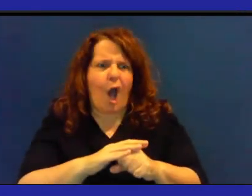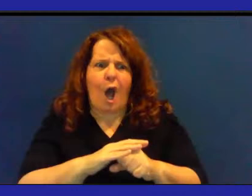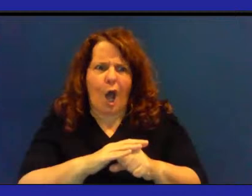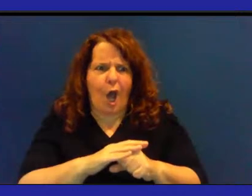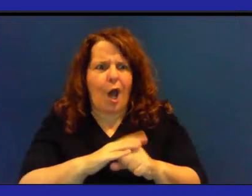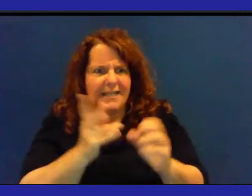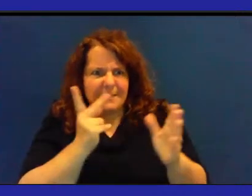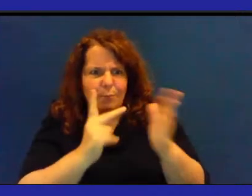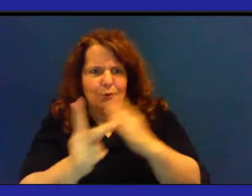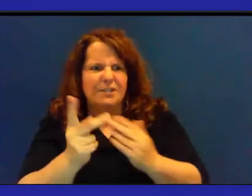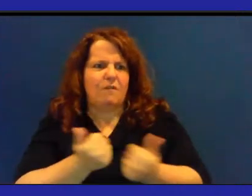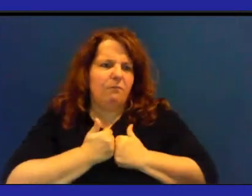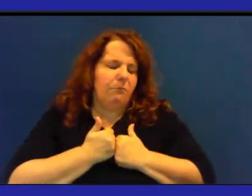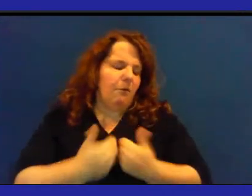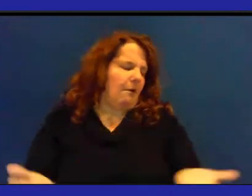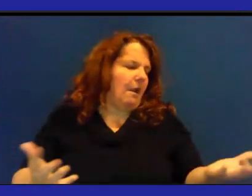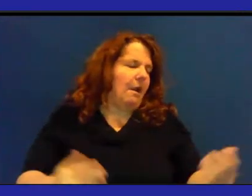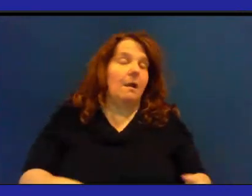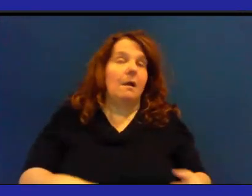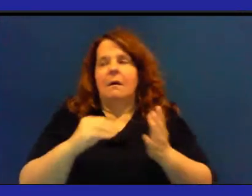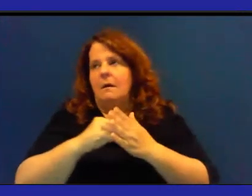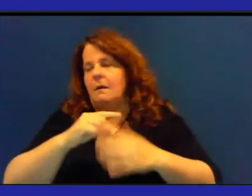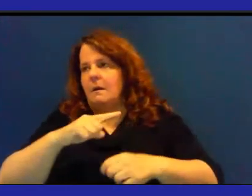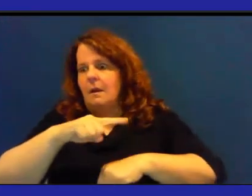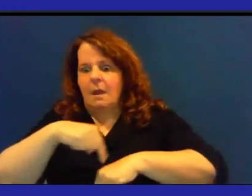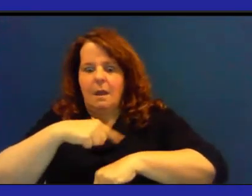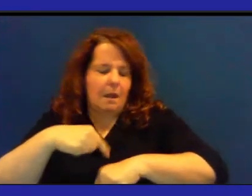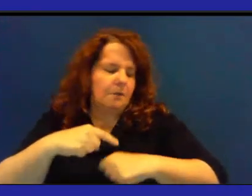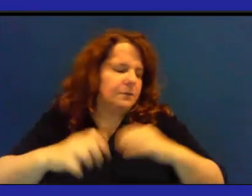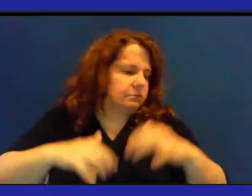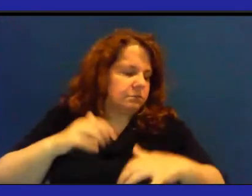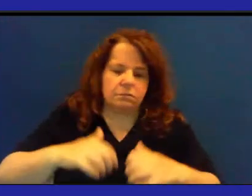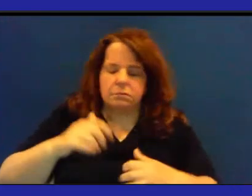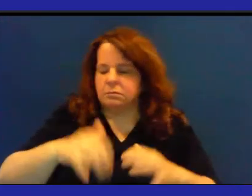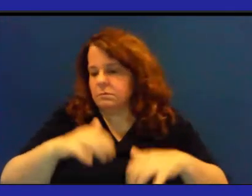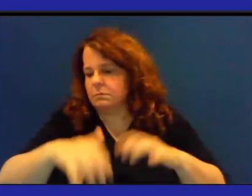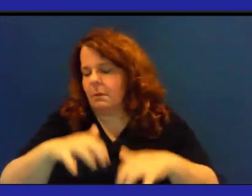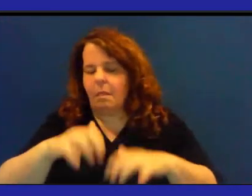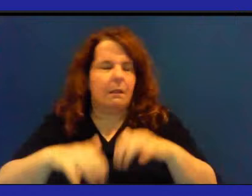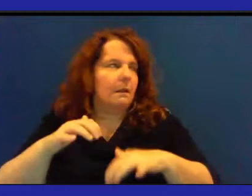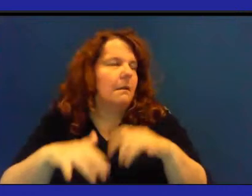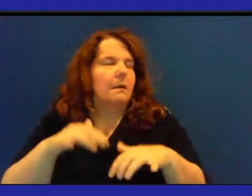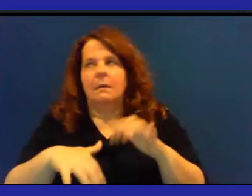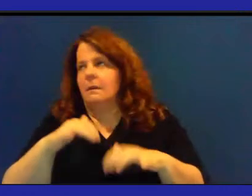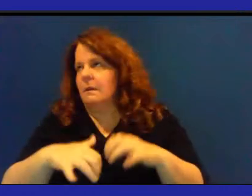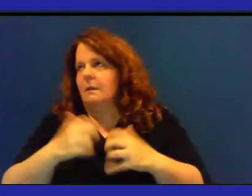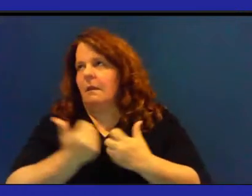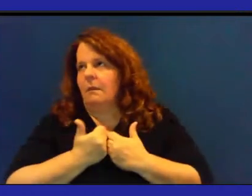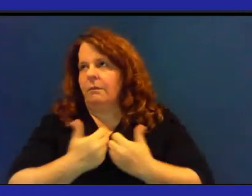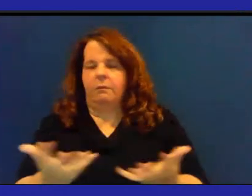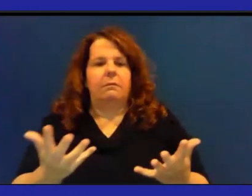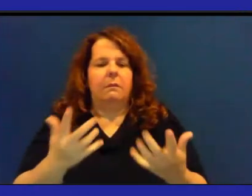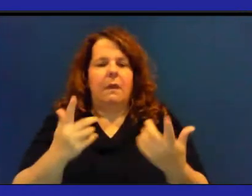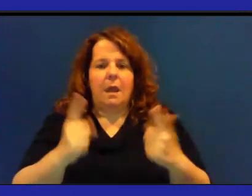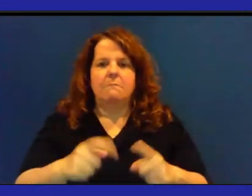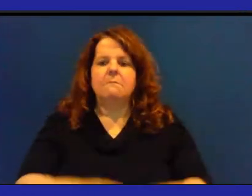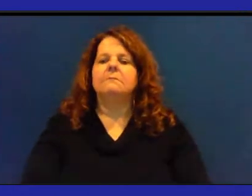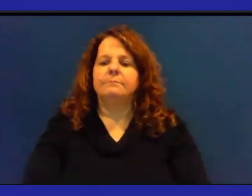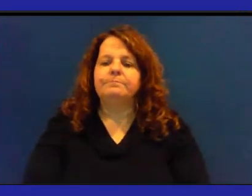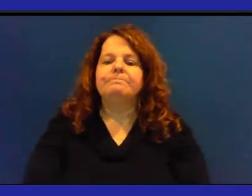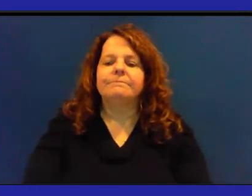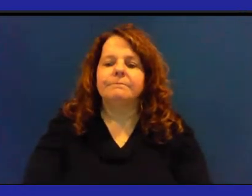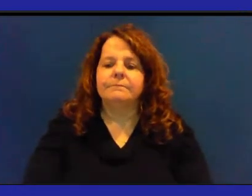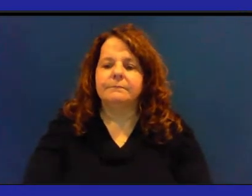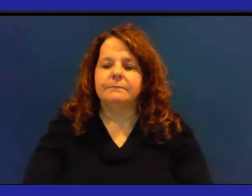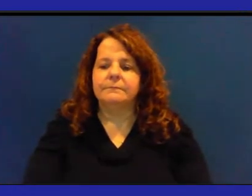burnout. The more hours providers spend on Epic, the more burnout. One of the other interesting